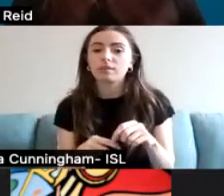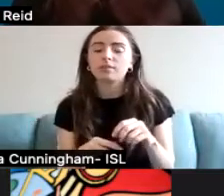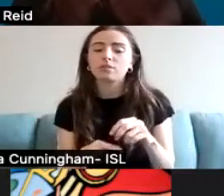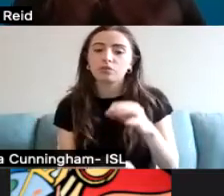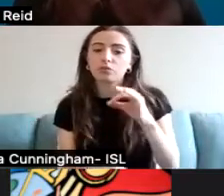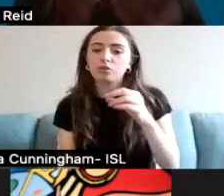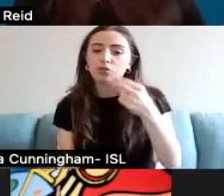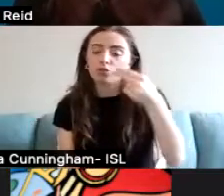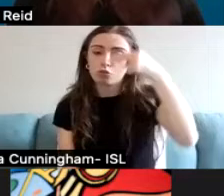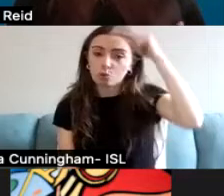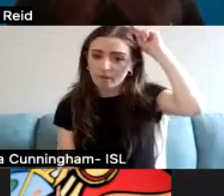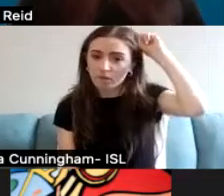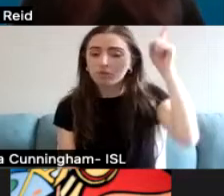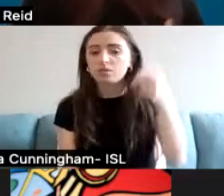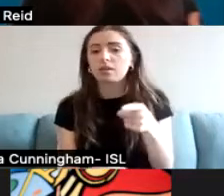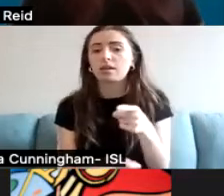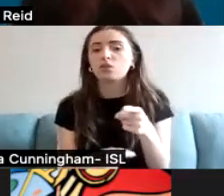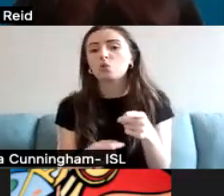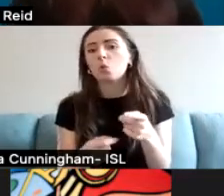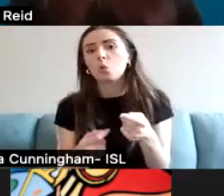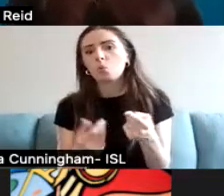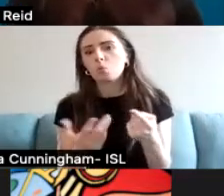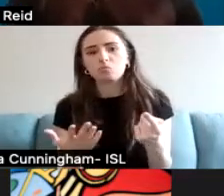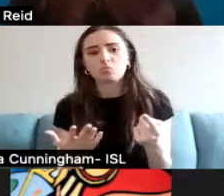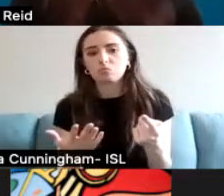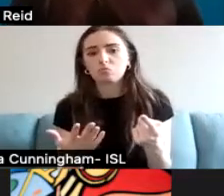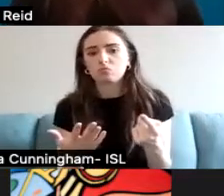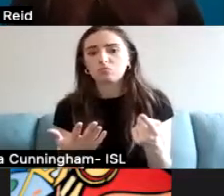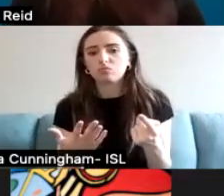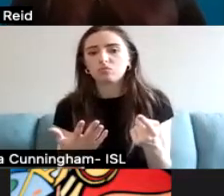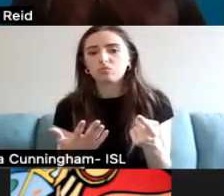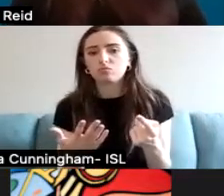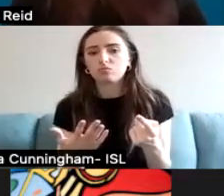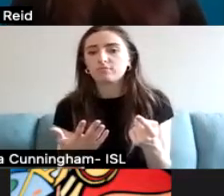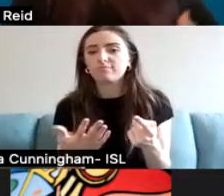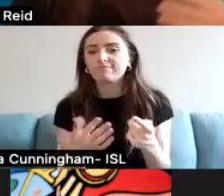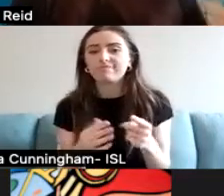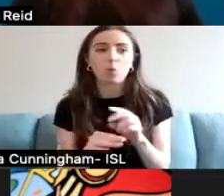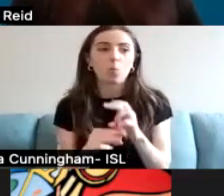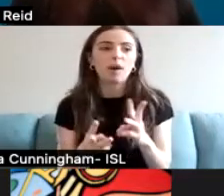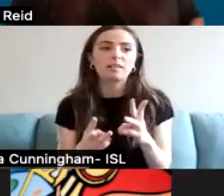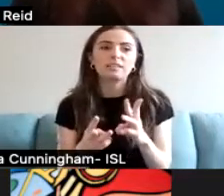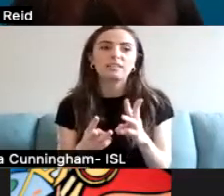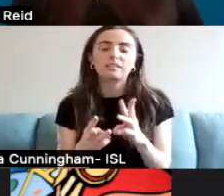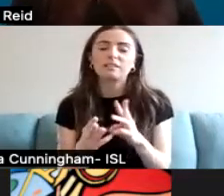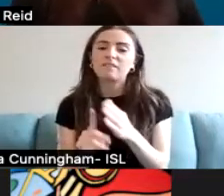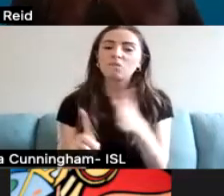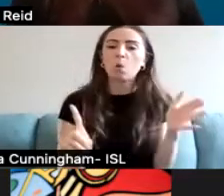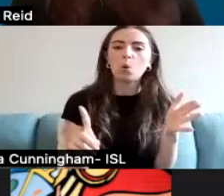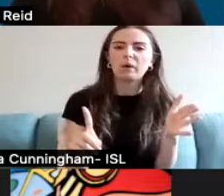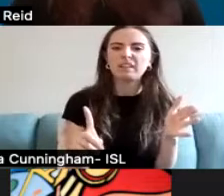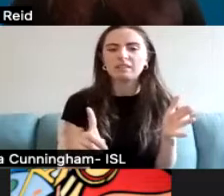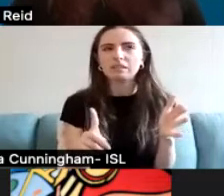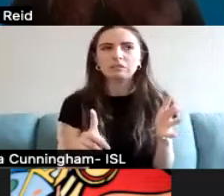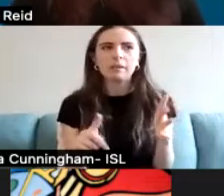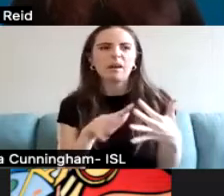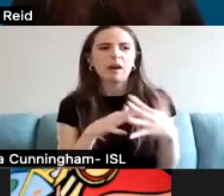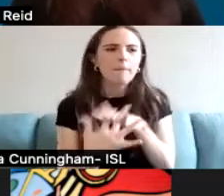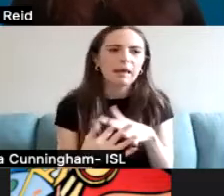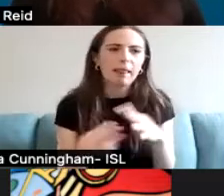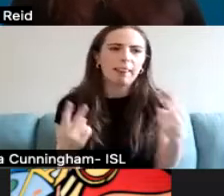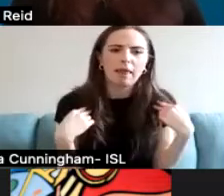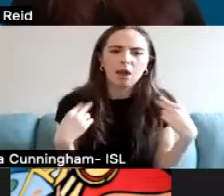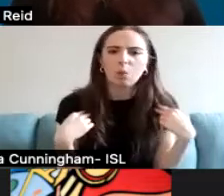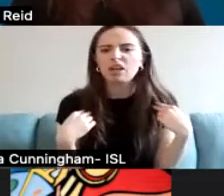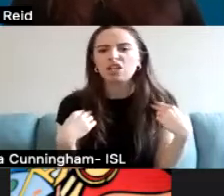would say to try and avoid complex use of language and sort of flowery idioms and metaphors, things like